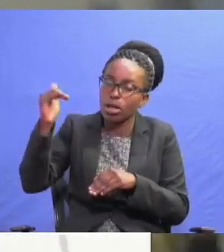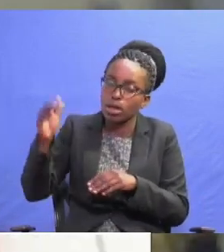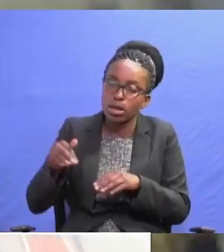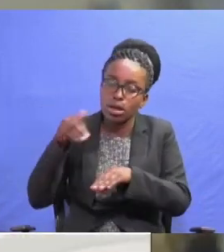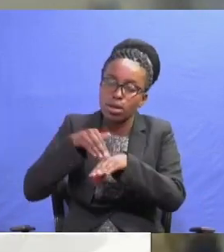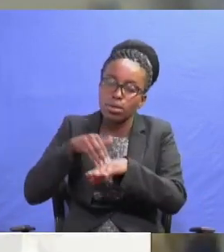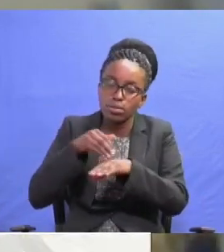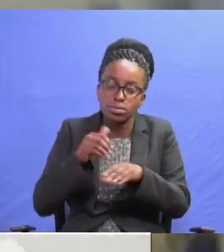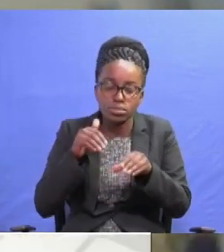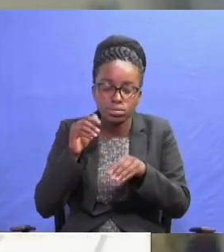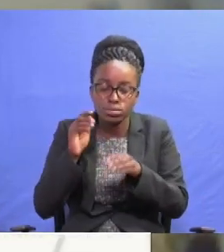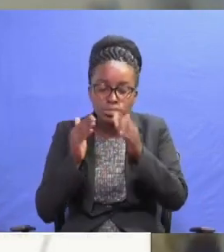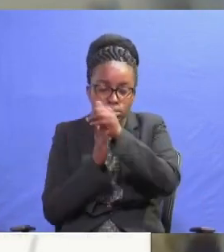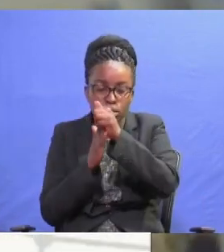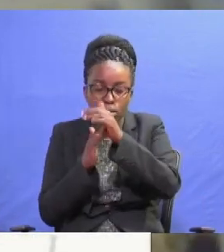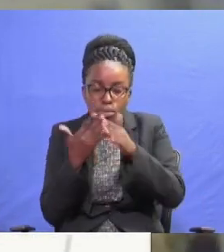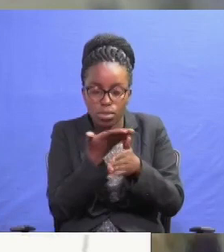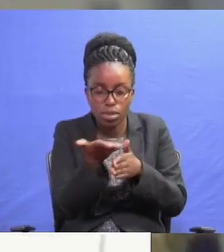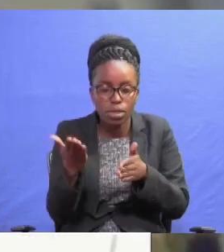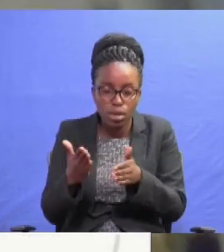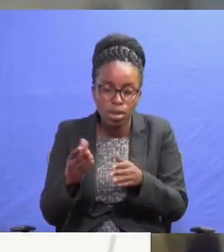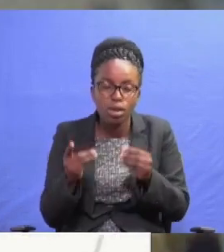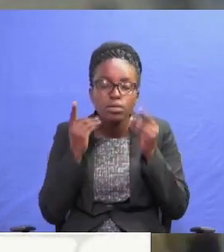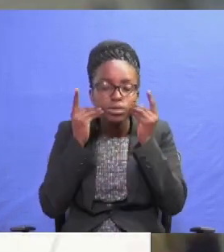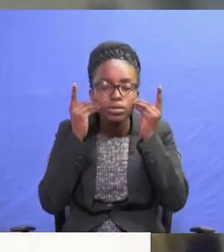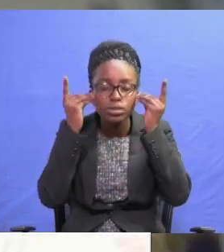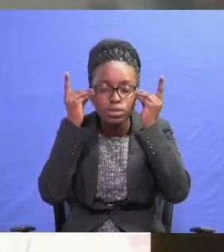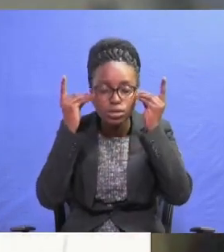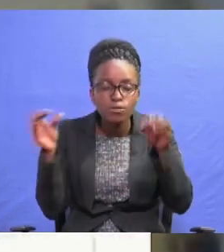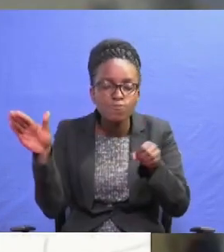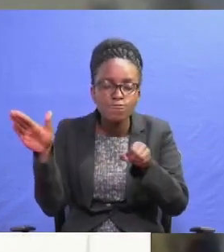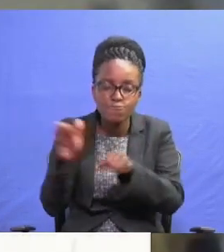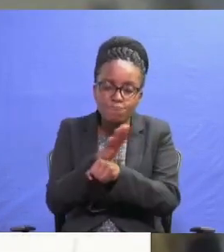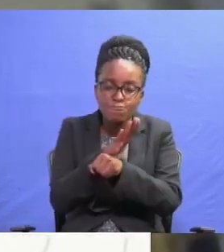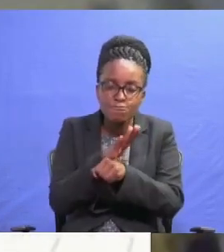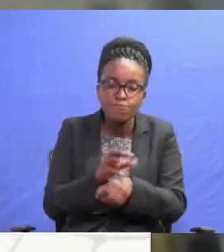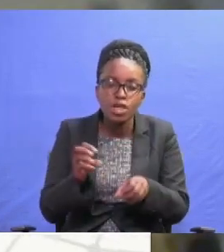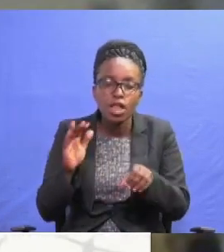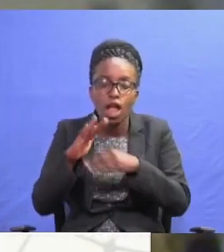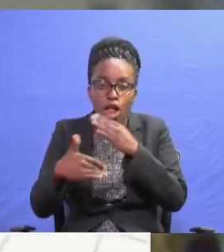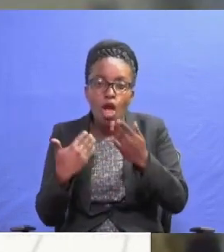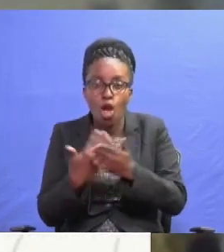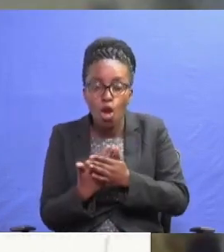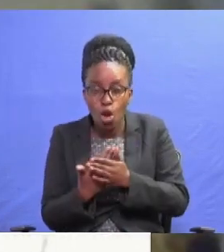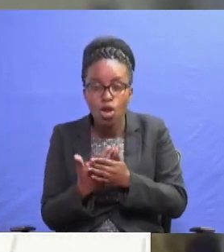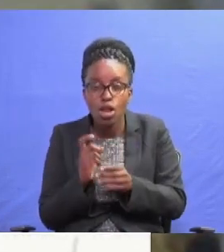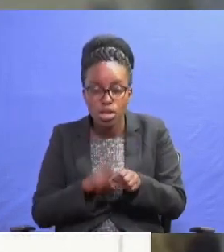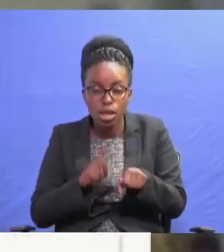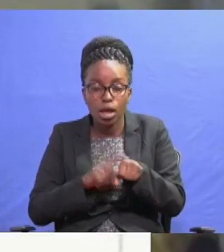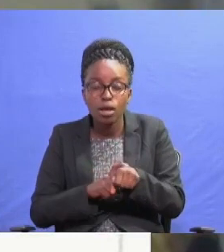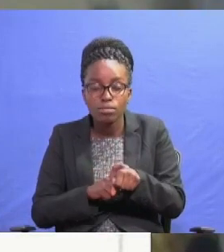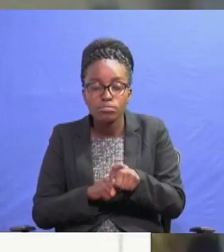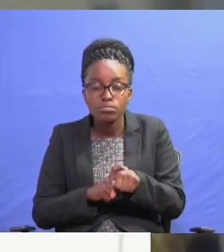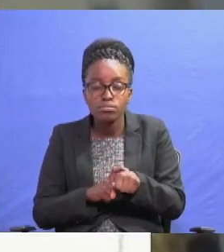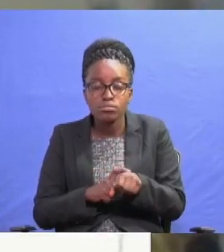go into that flat plain, and if there is a depression there, it will first fill the depression before it flows out. And once it fills the depression and then starts